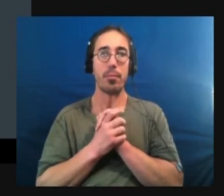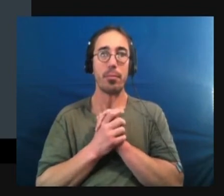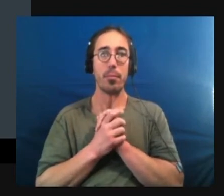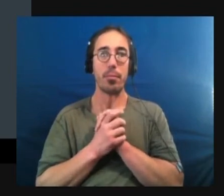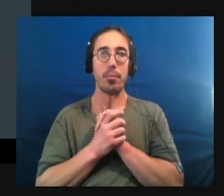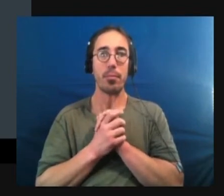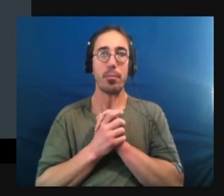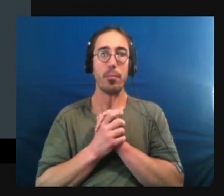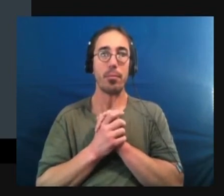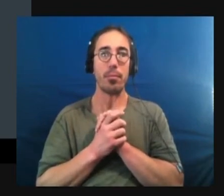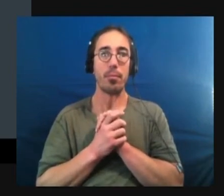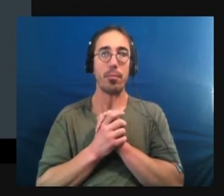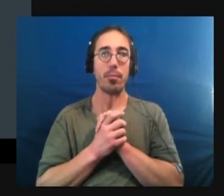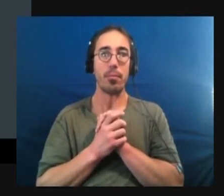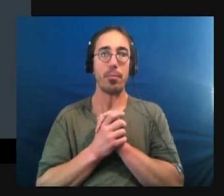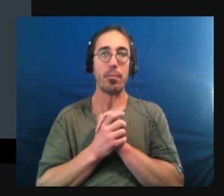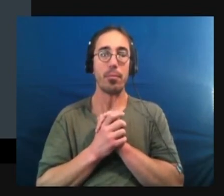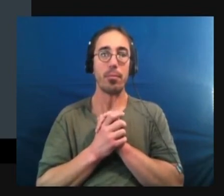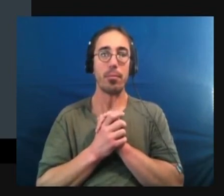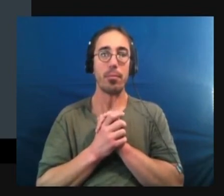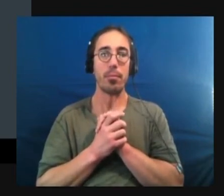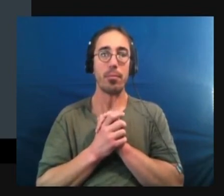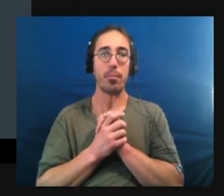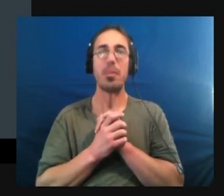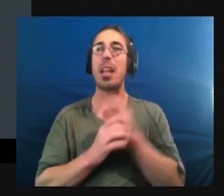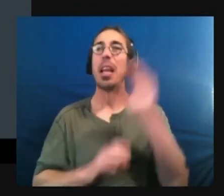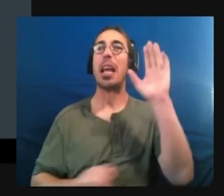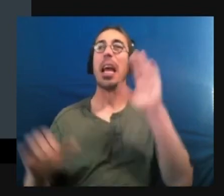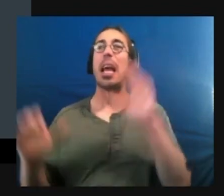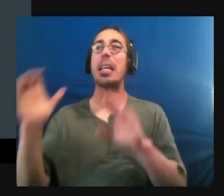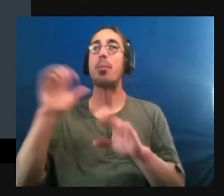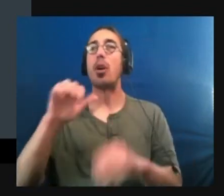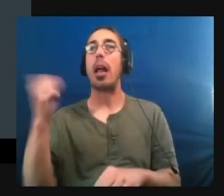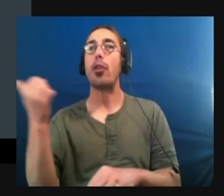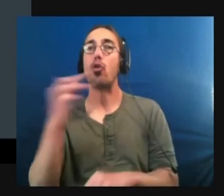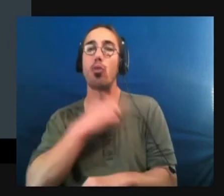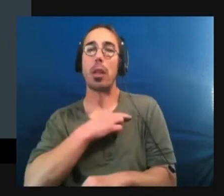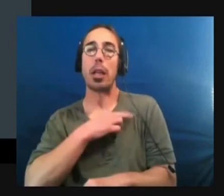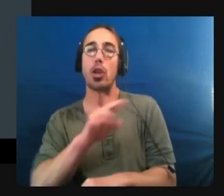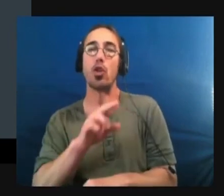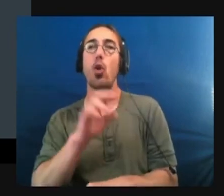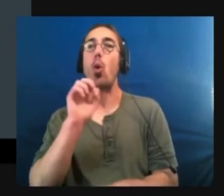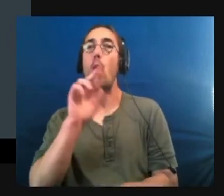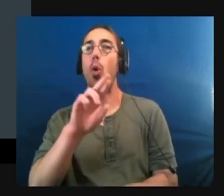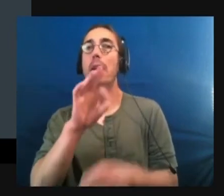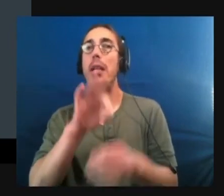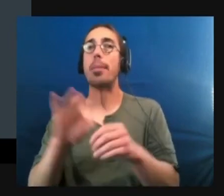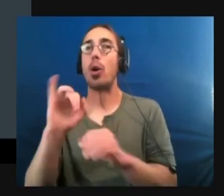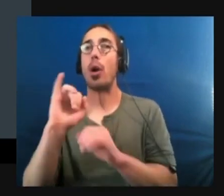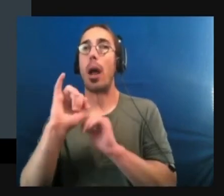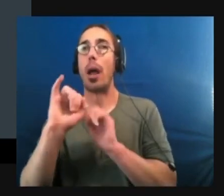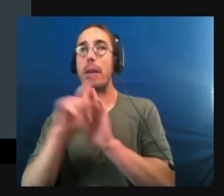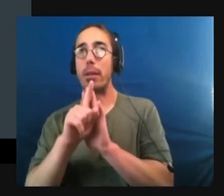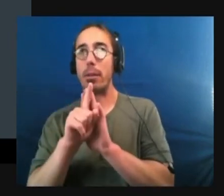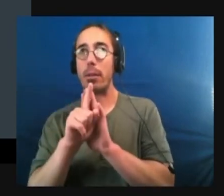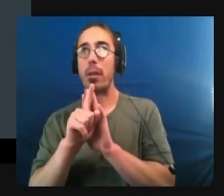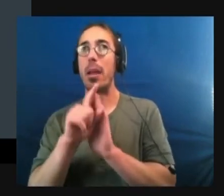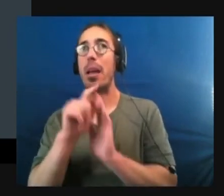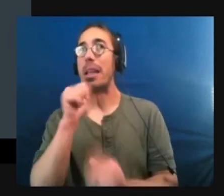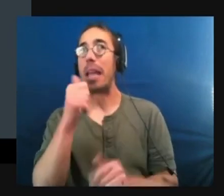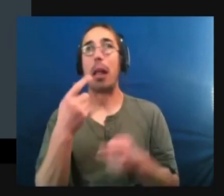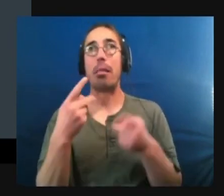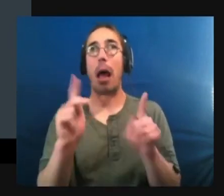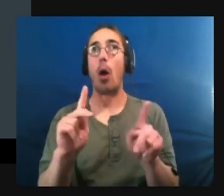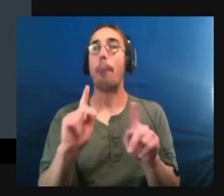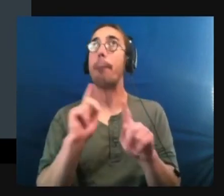having or exploring other religious or spiritual identities was not just not allowed,